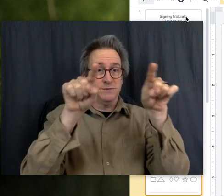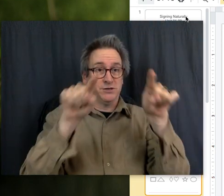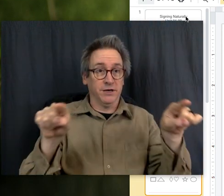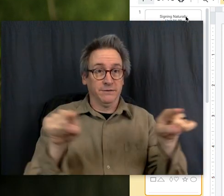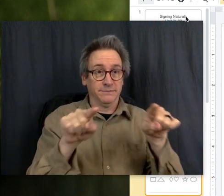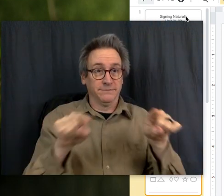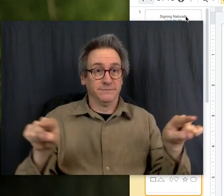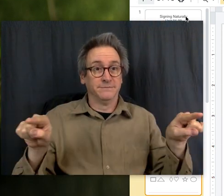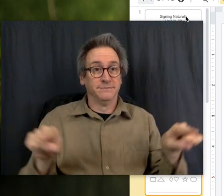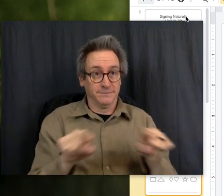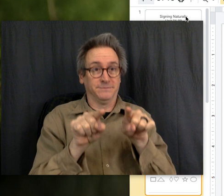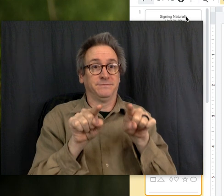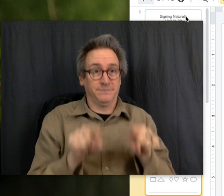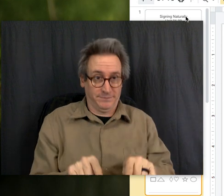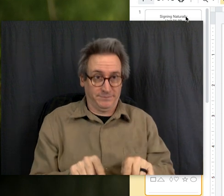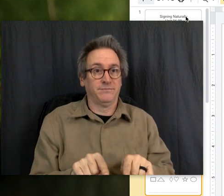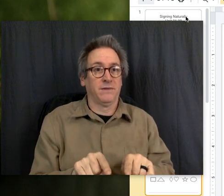Christmas tree,